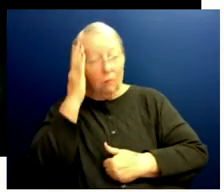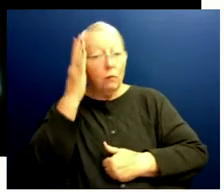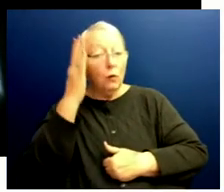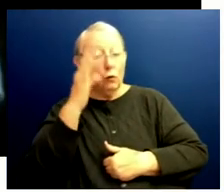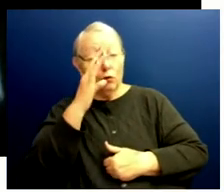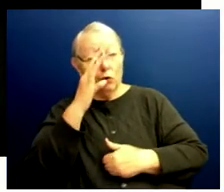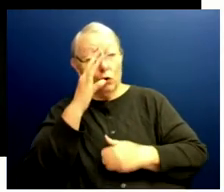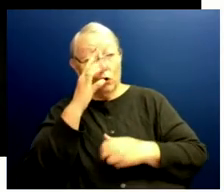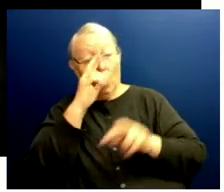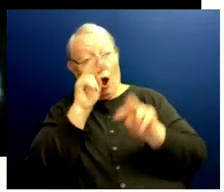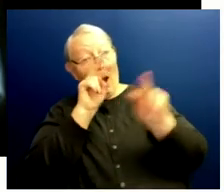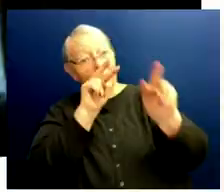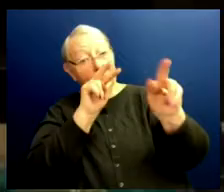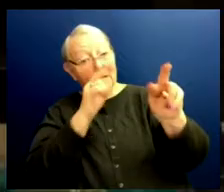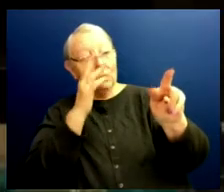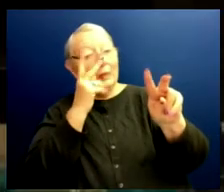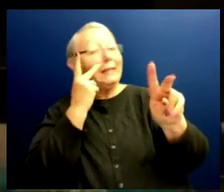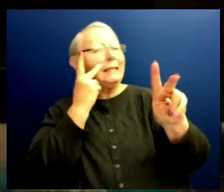it?